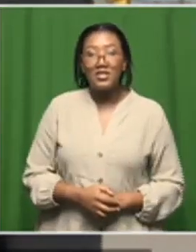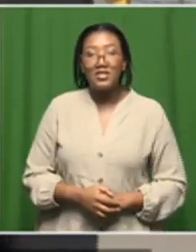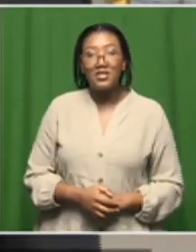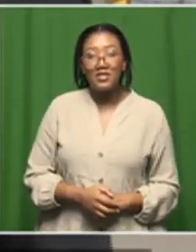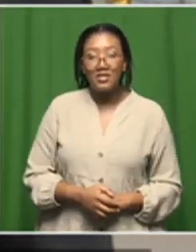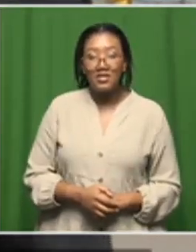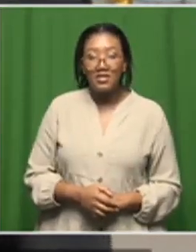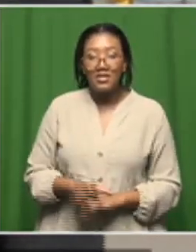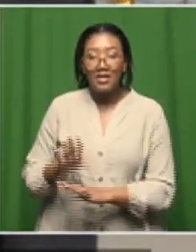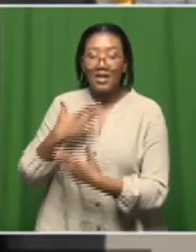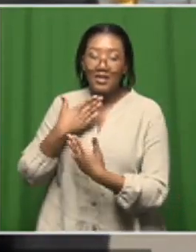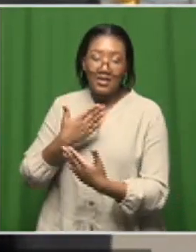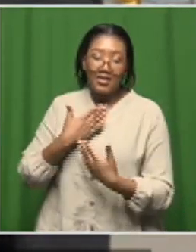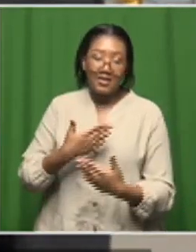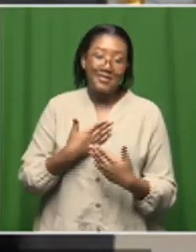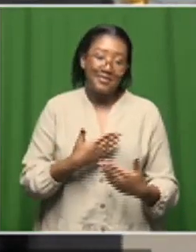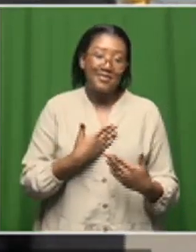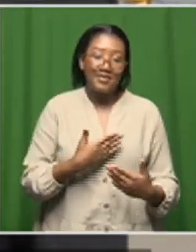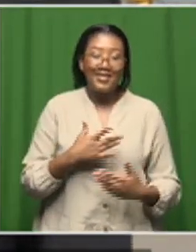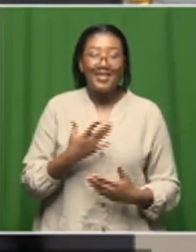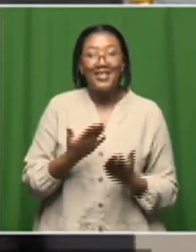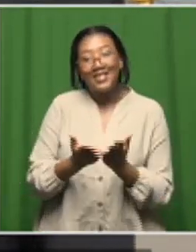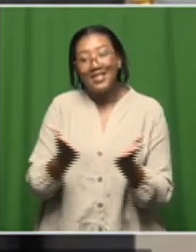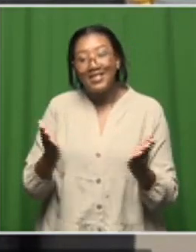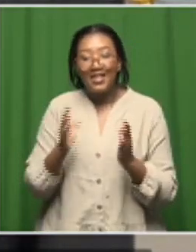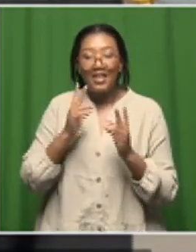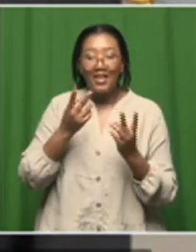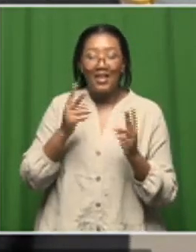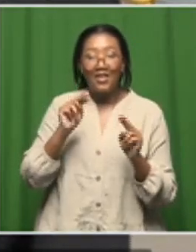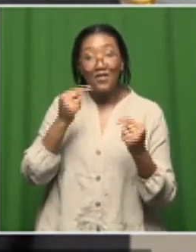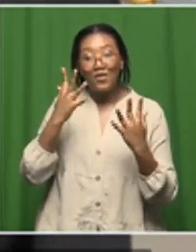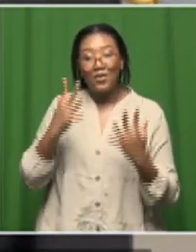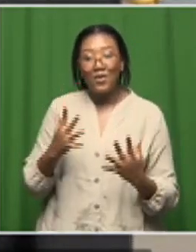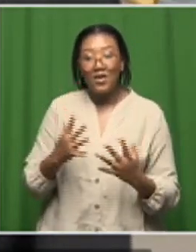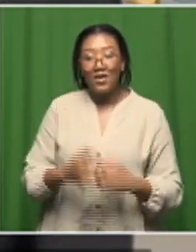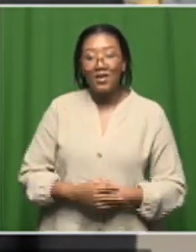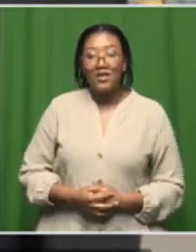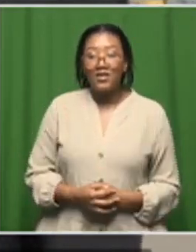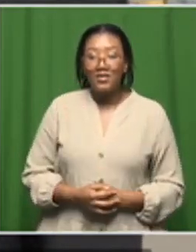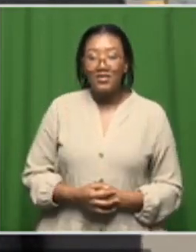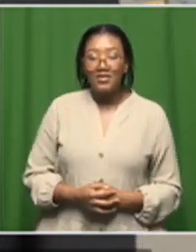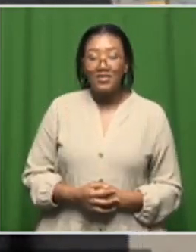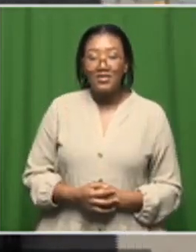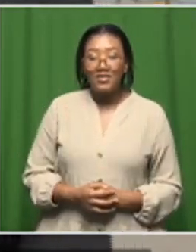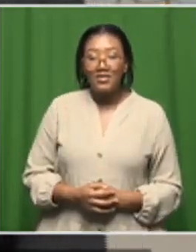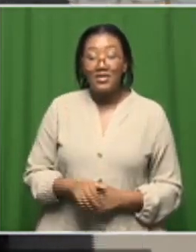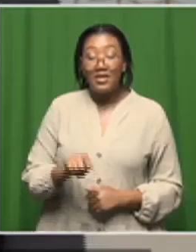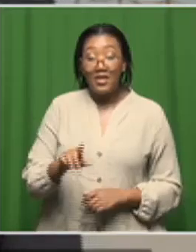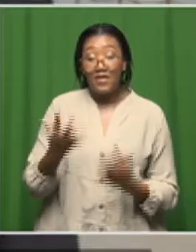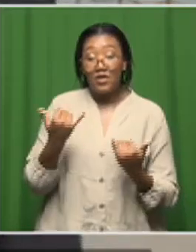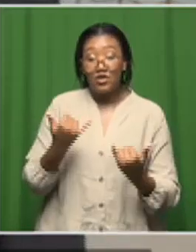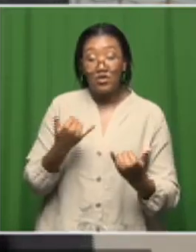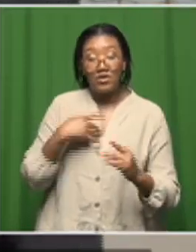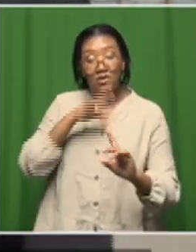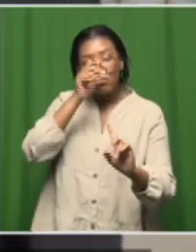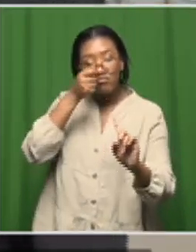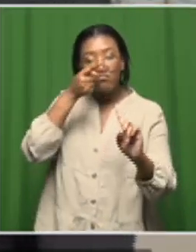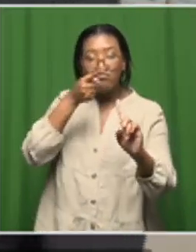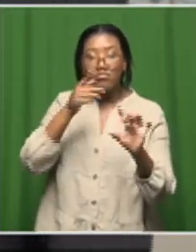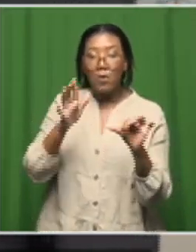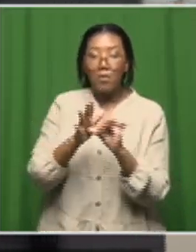and thanks to the viewers. Tell us the purpose of today. Today we